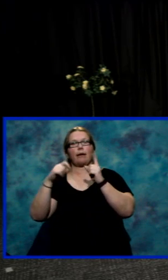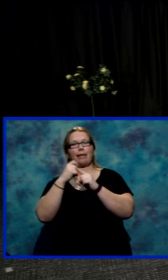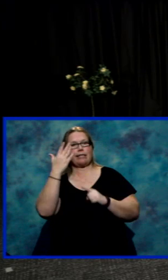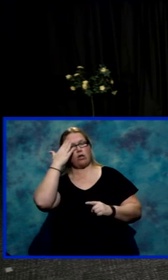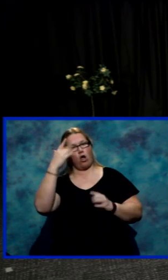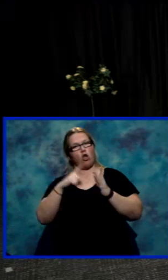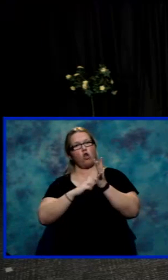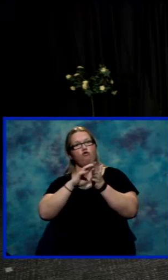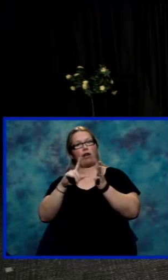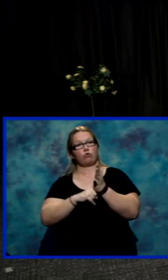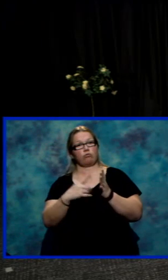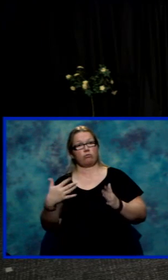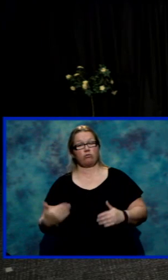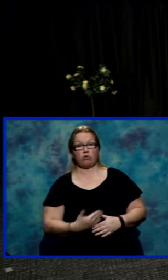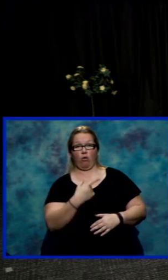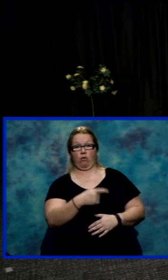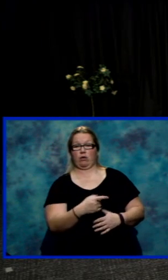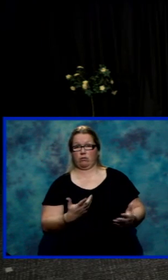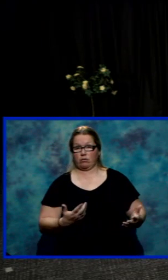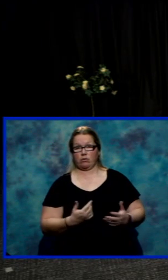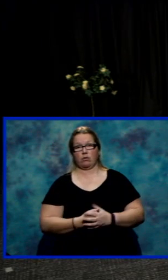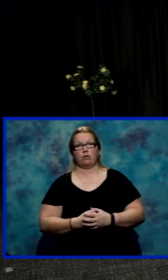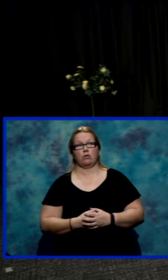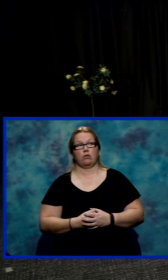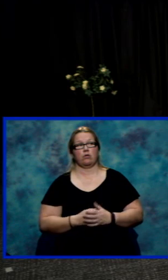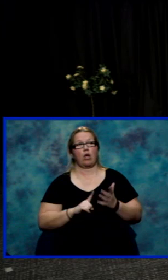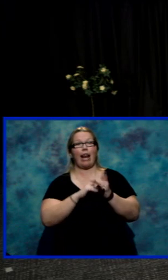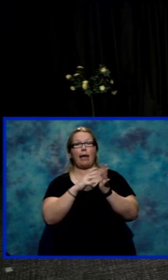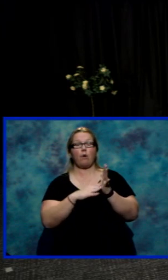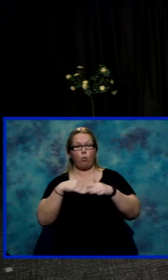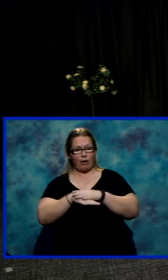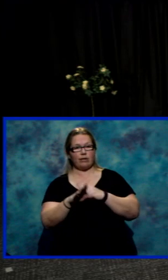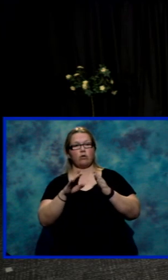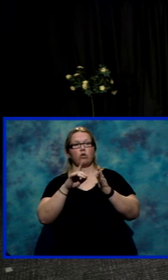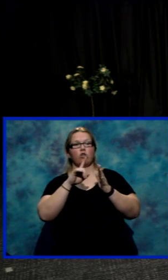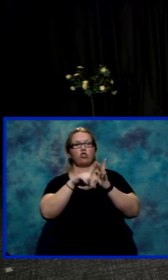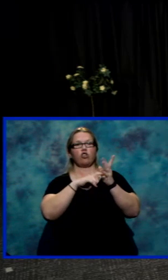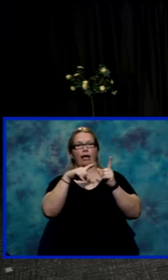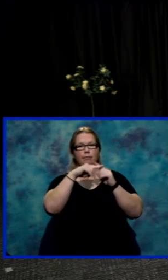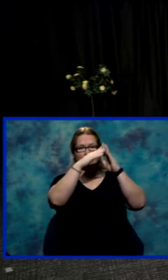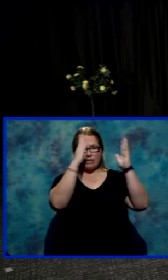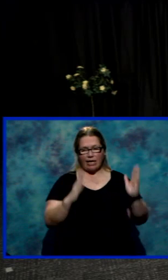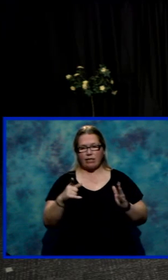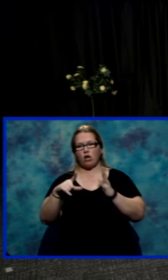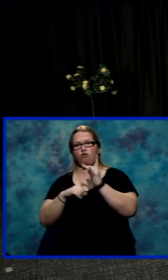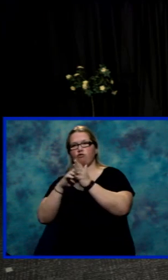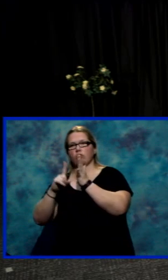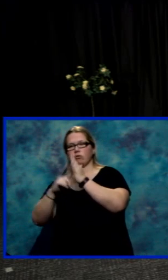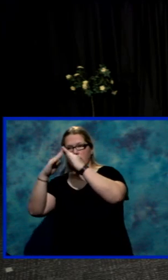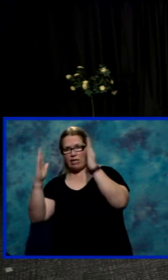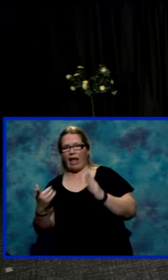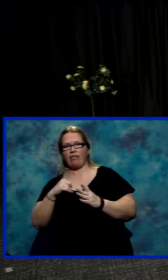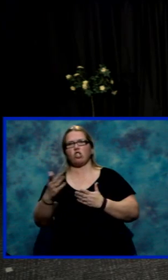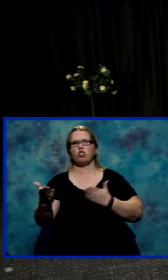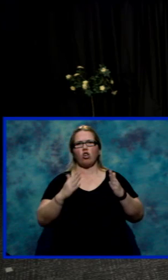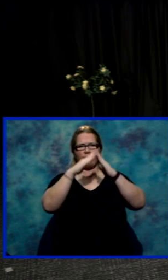had actually stolen those gods. So Laban went into Jacob's tent and into Leah's tent and into the tent of the two maidservants, but he